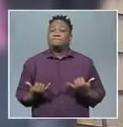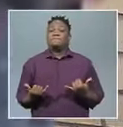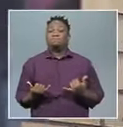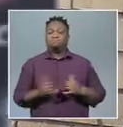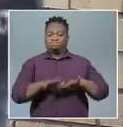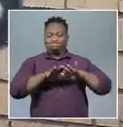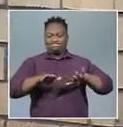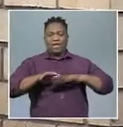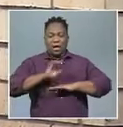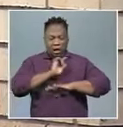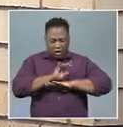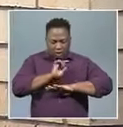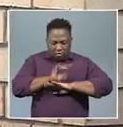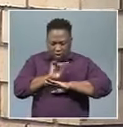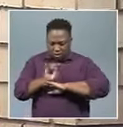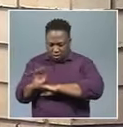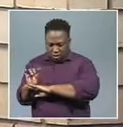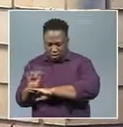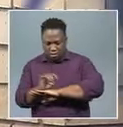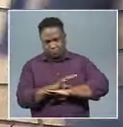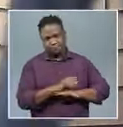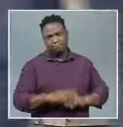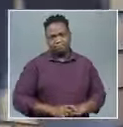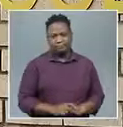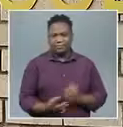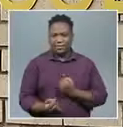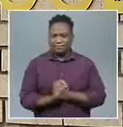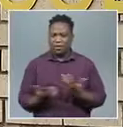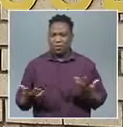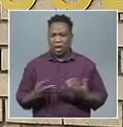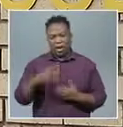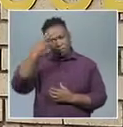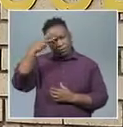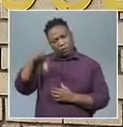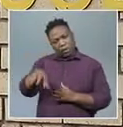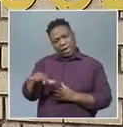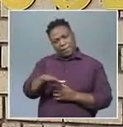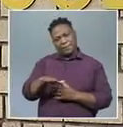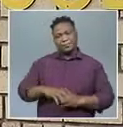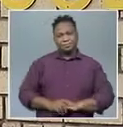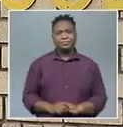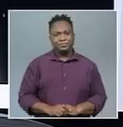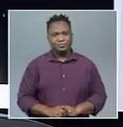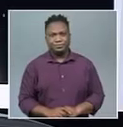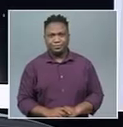being provided with trauma counseling. Slindelo Masigan in Centurion.